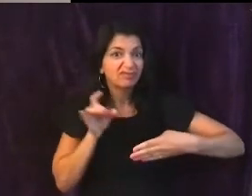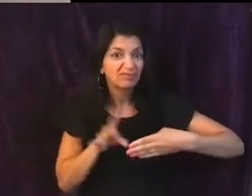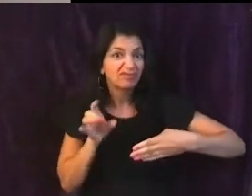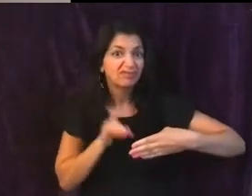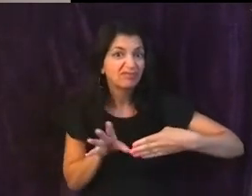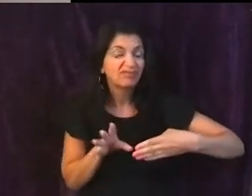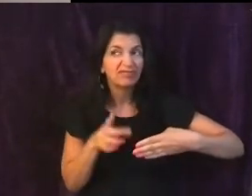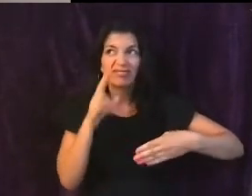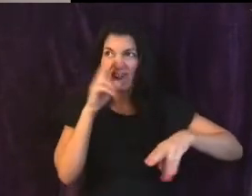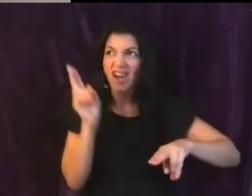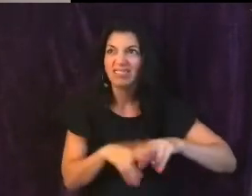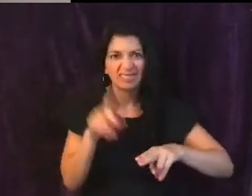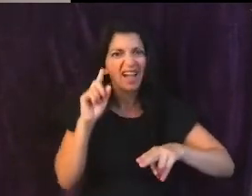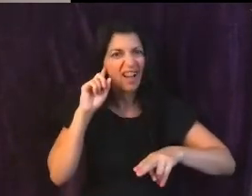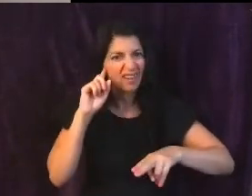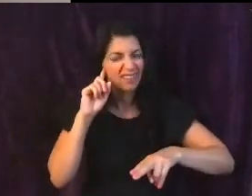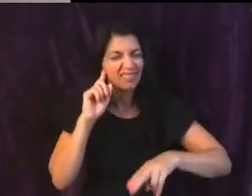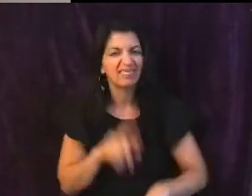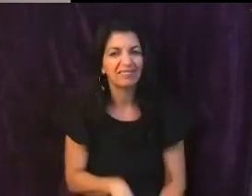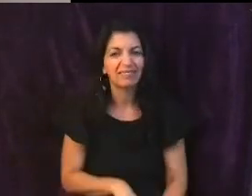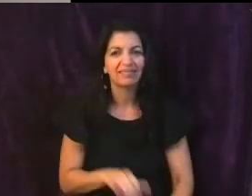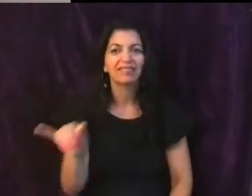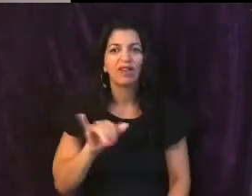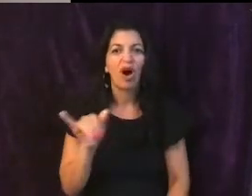Fun sound. You can also play the rubber band.